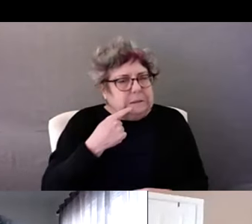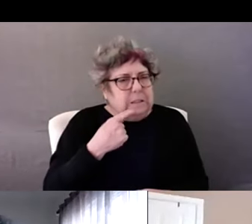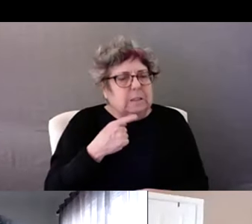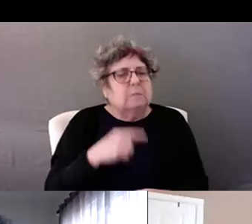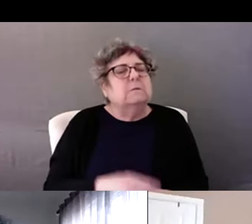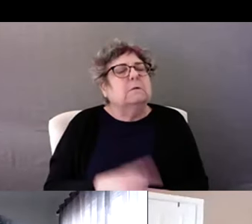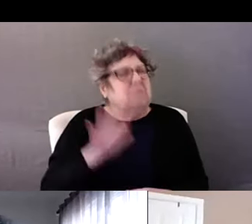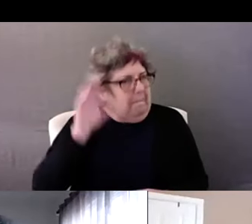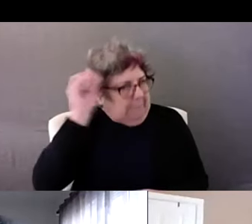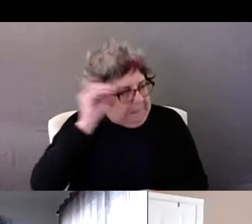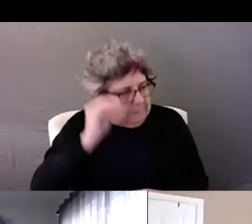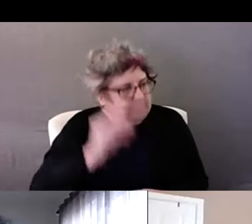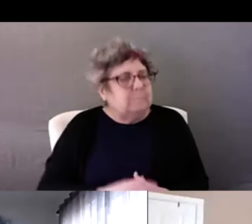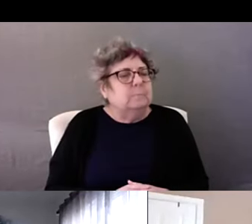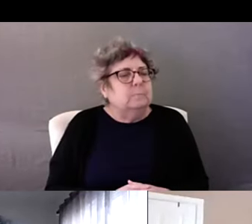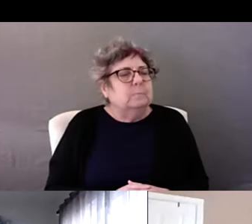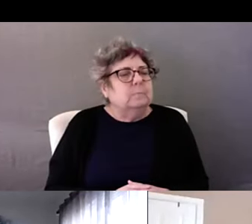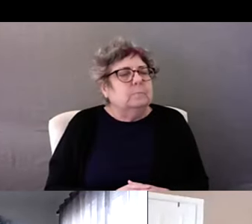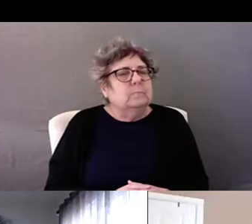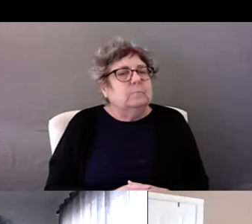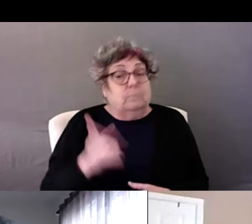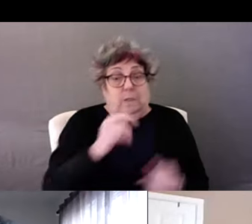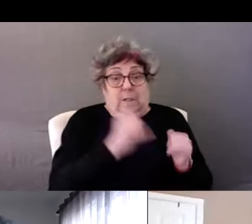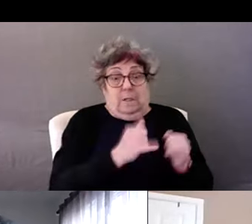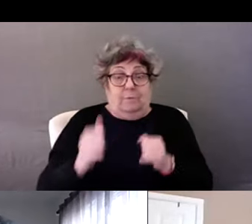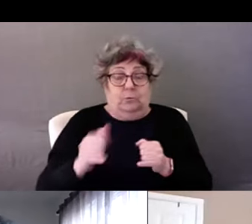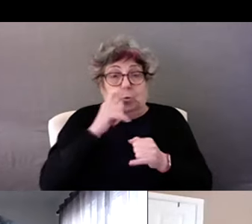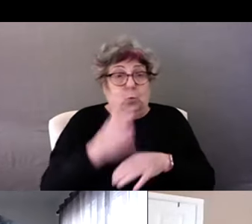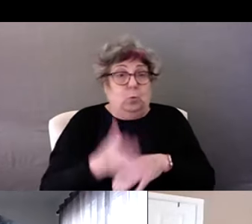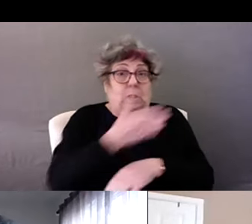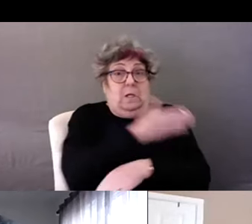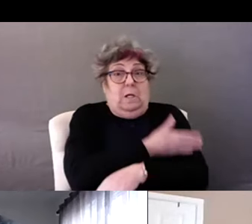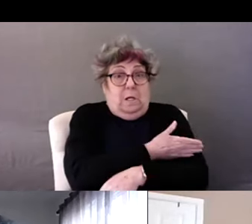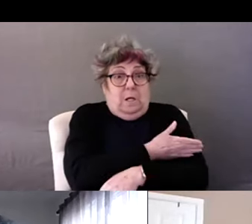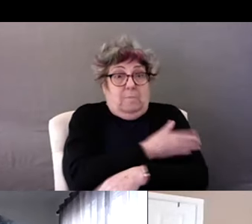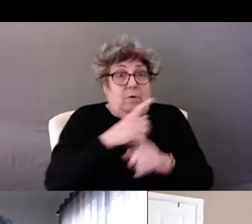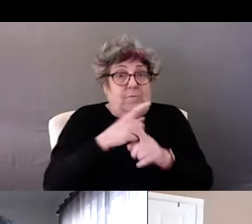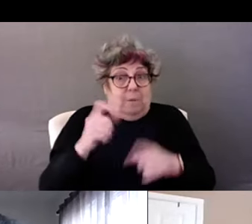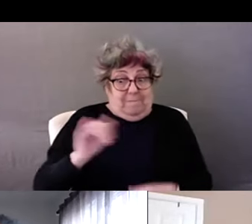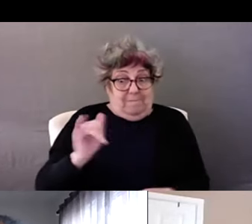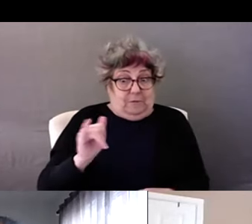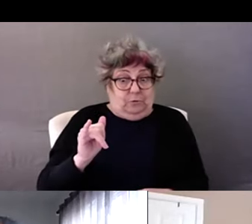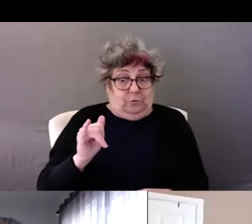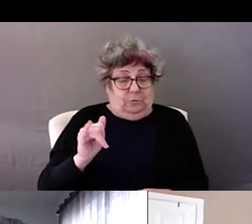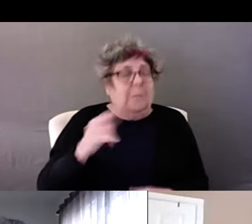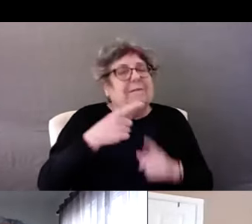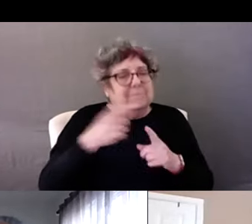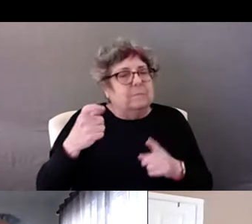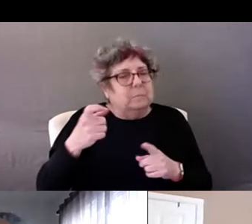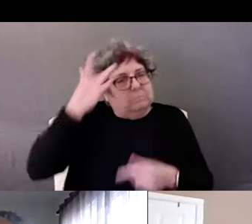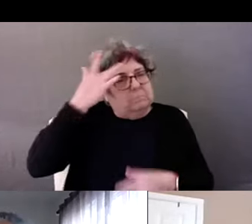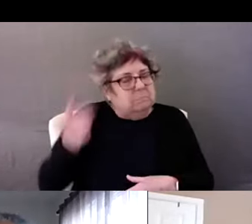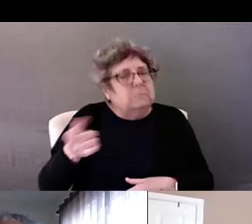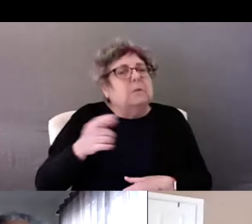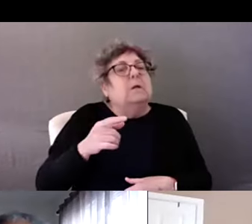opined that individuals who've recovered from infection might defer vaccination, postpone that vaccination for like that 90-day